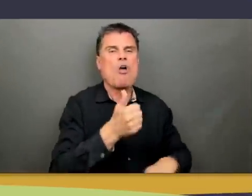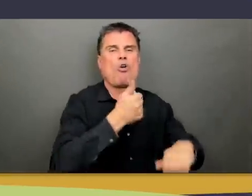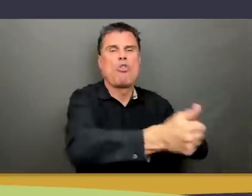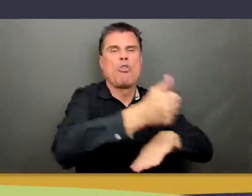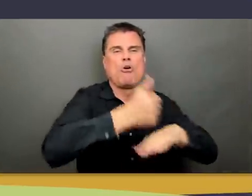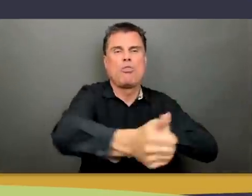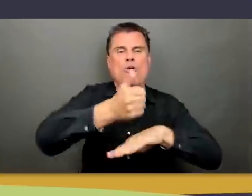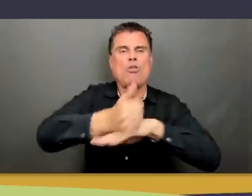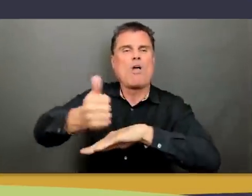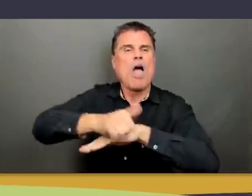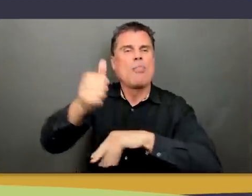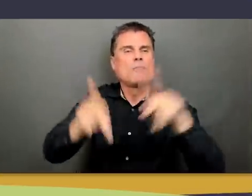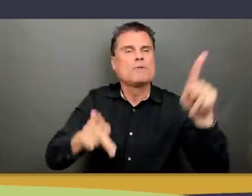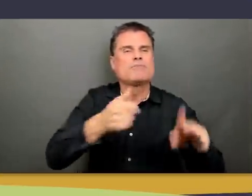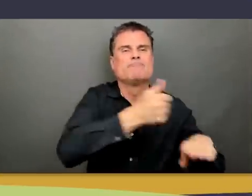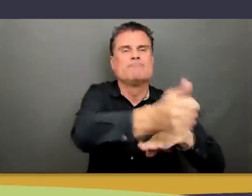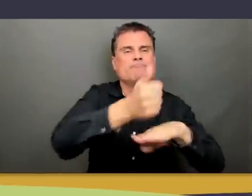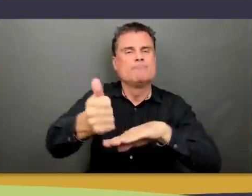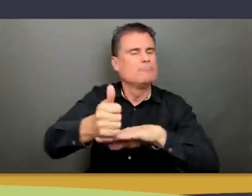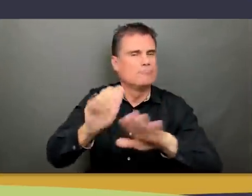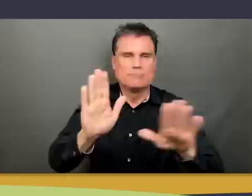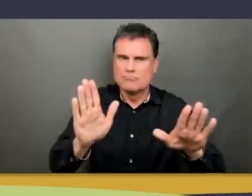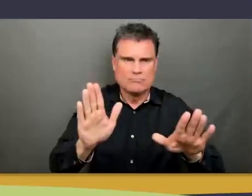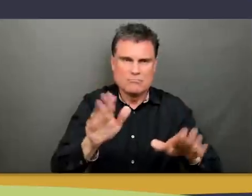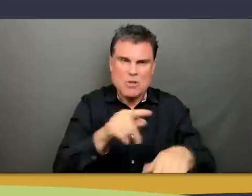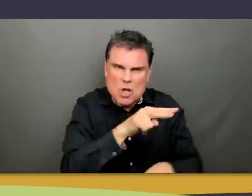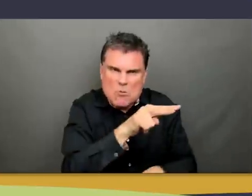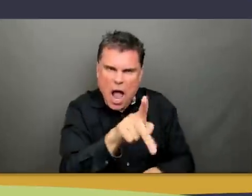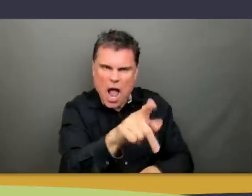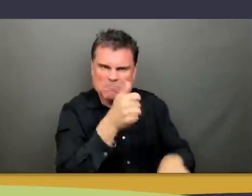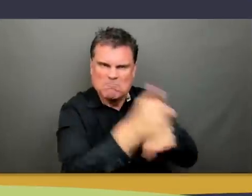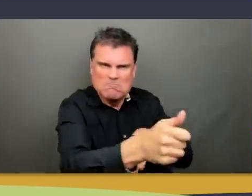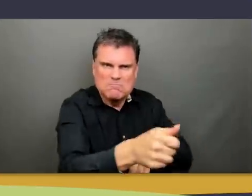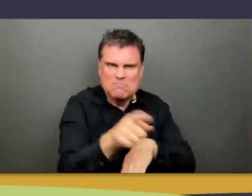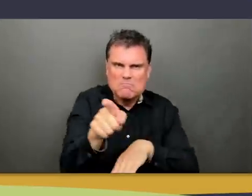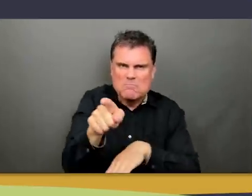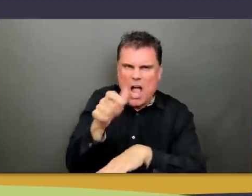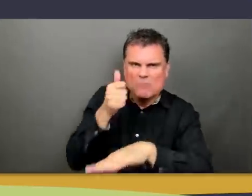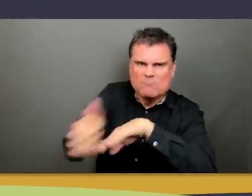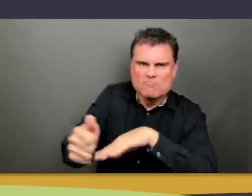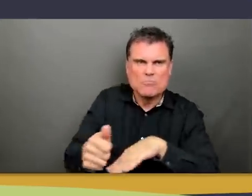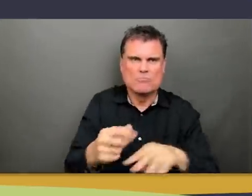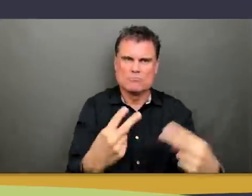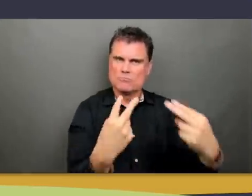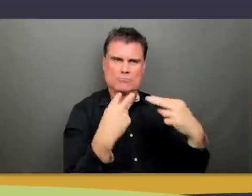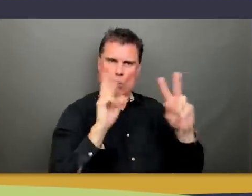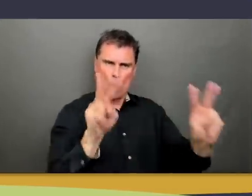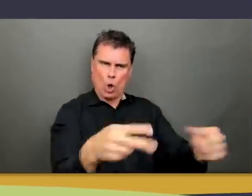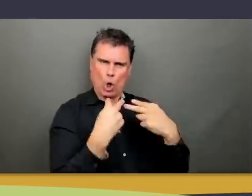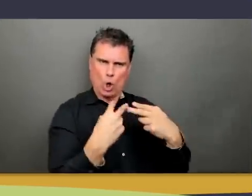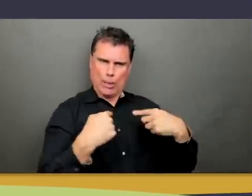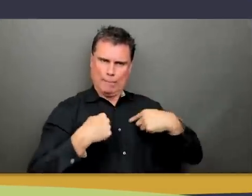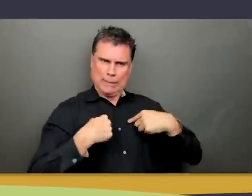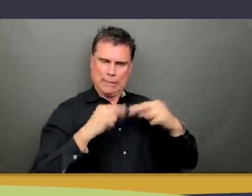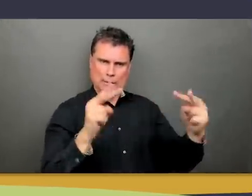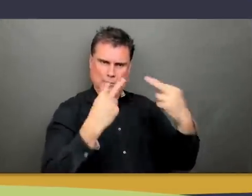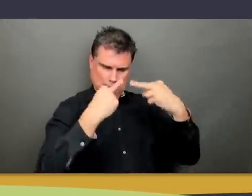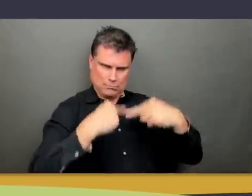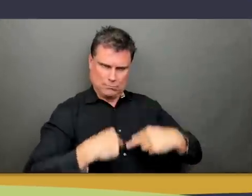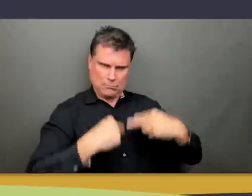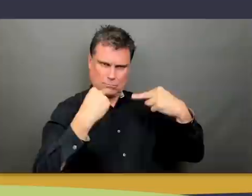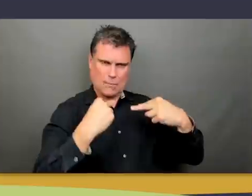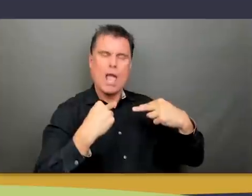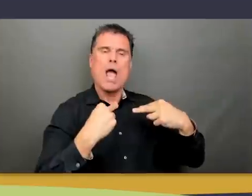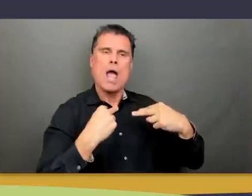at you. Now, once again, treat people the way you want to be treated. You know, people forget that every day. You don't